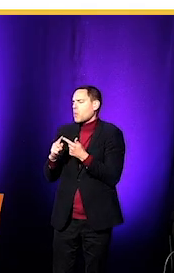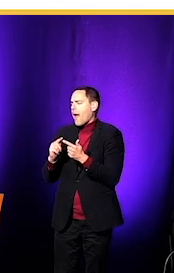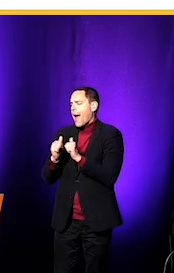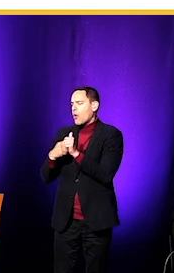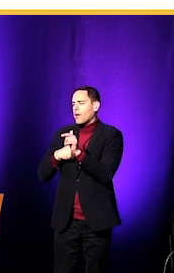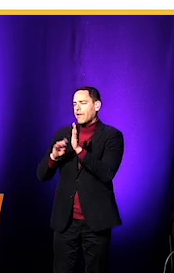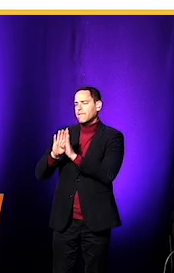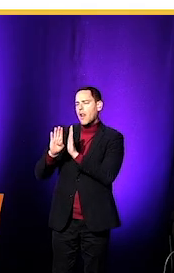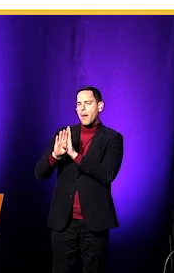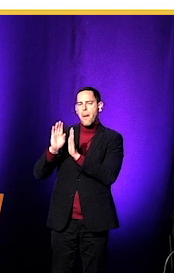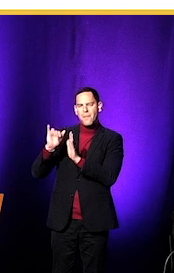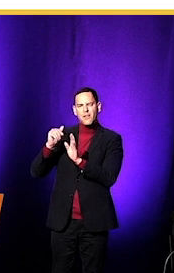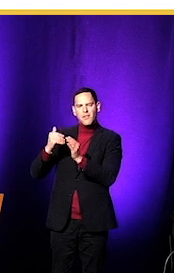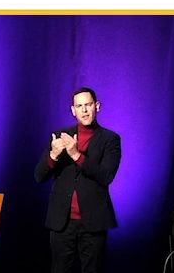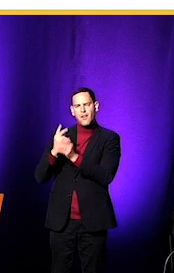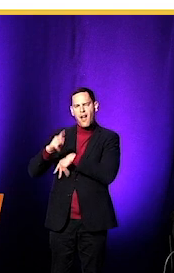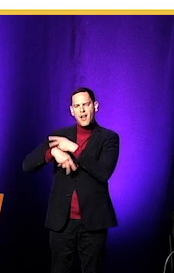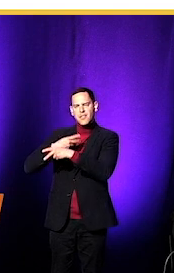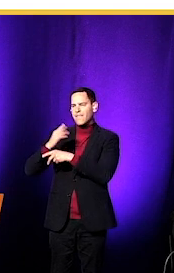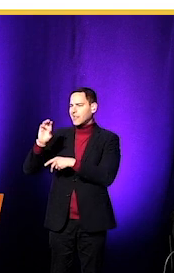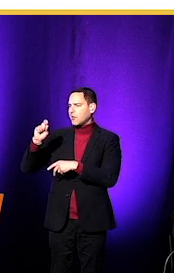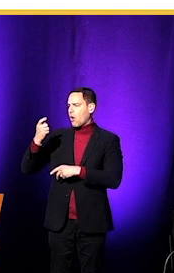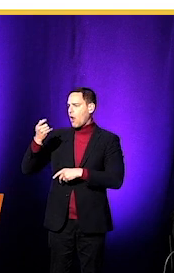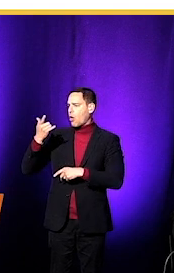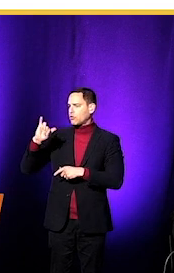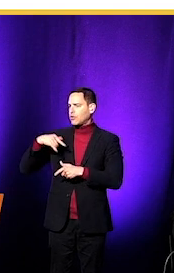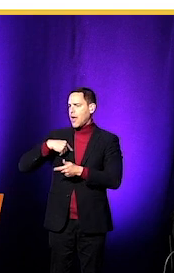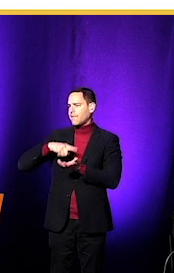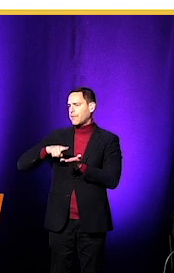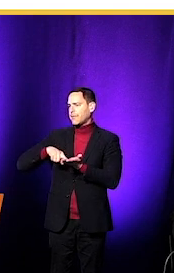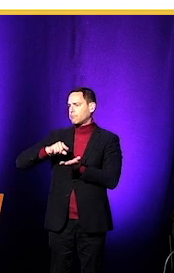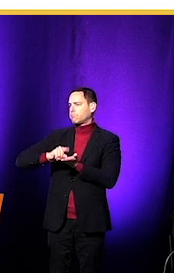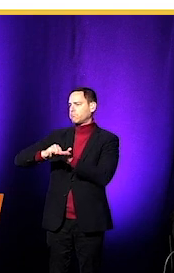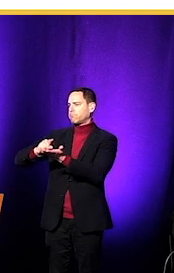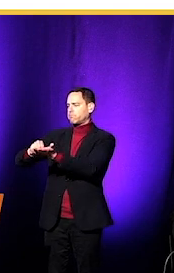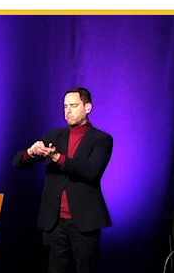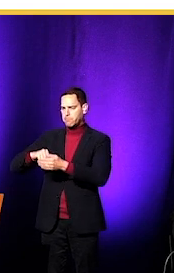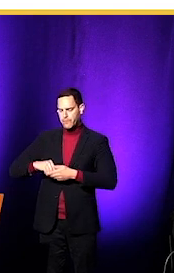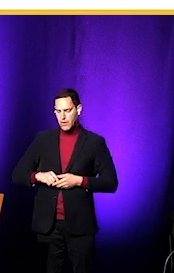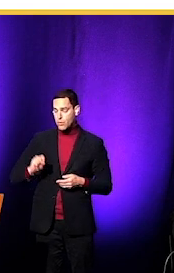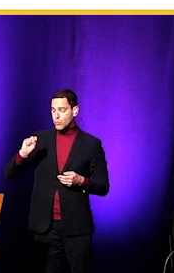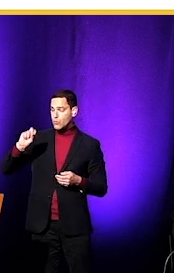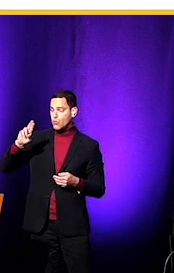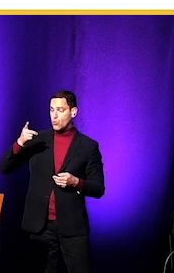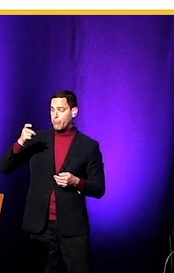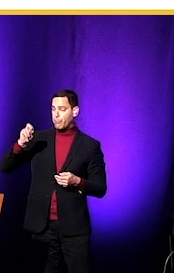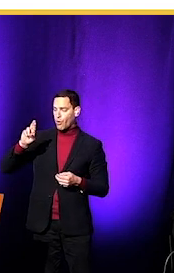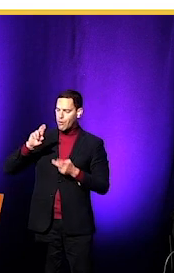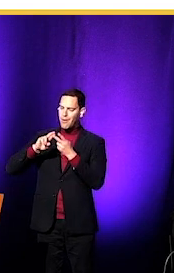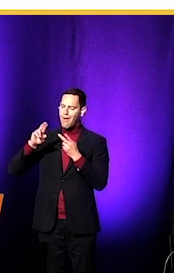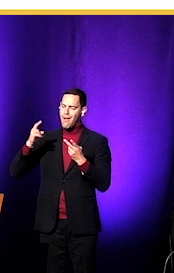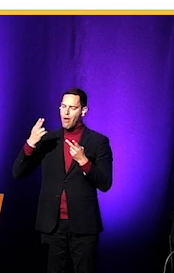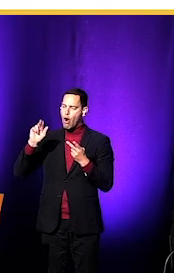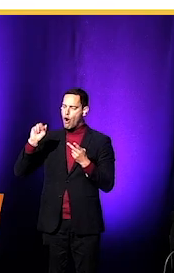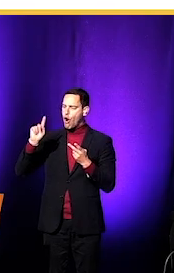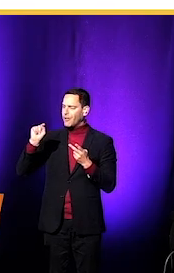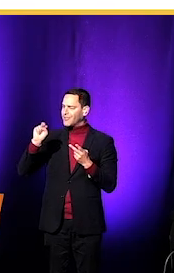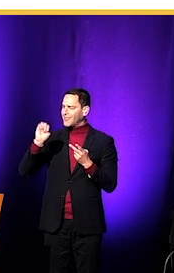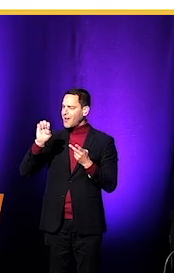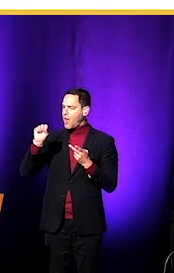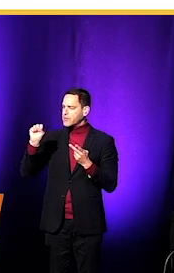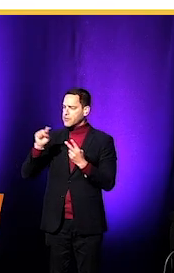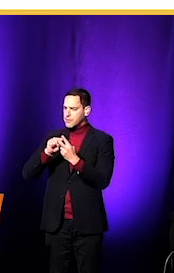developmental ecologies I have designed and documented. As defined by Super and Harkness, it involves the